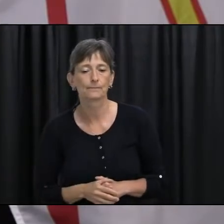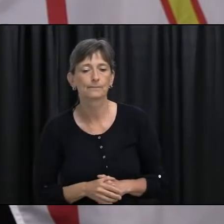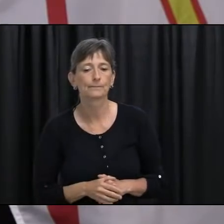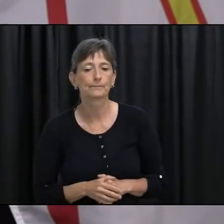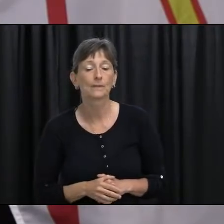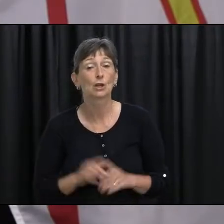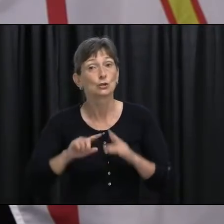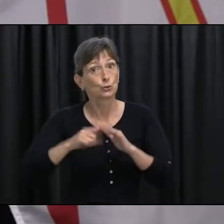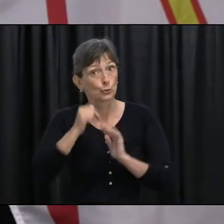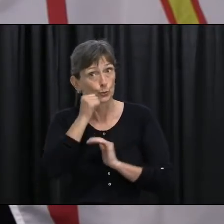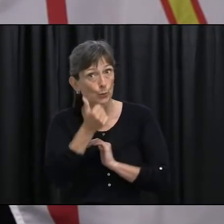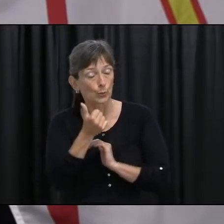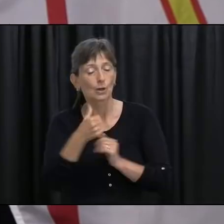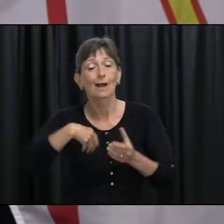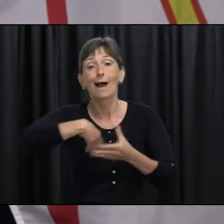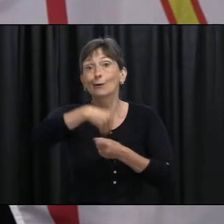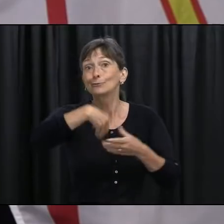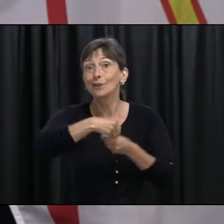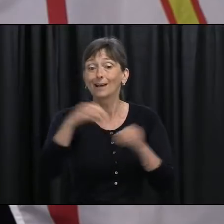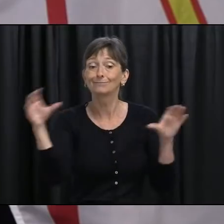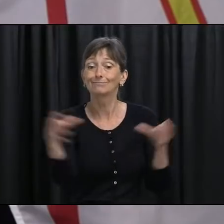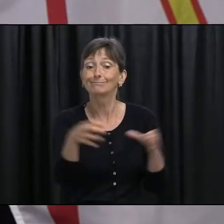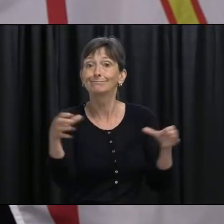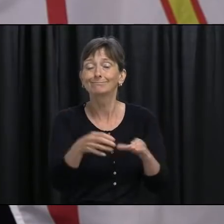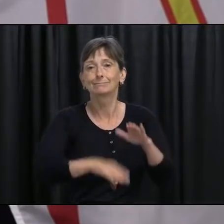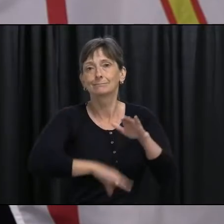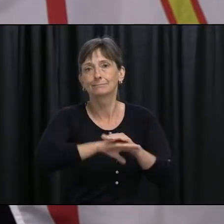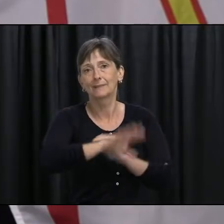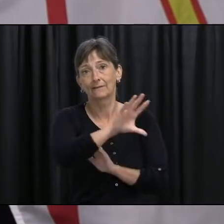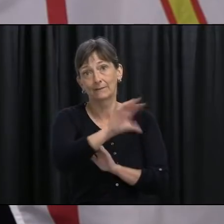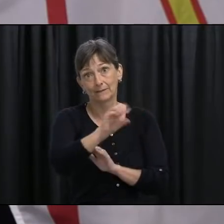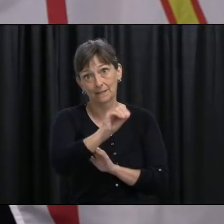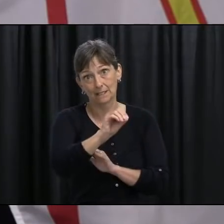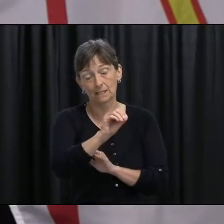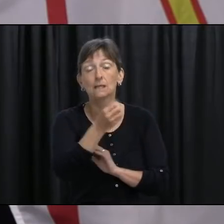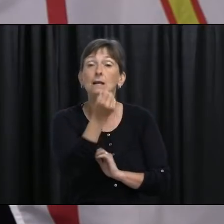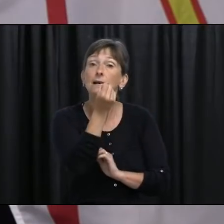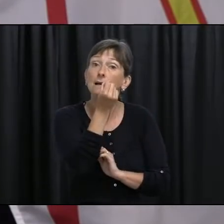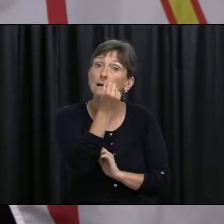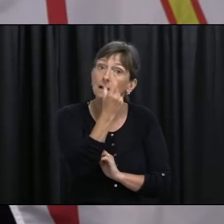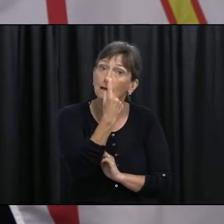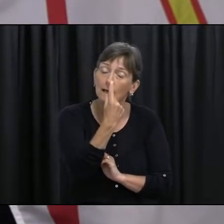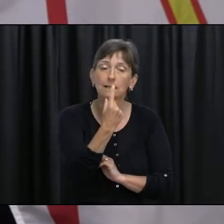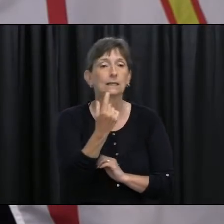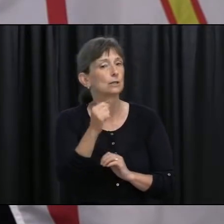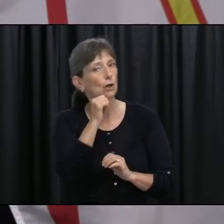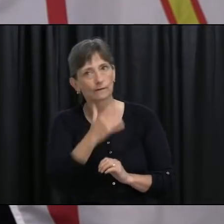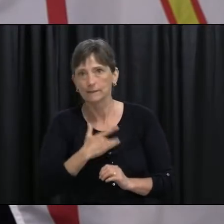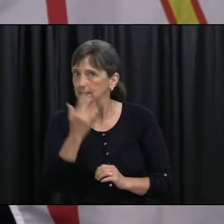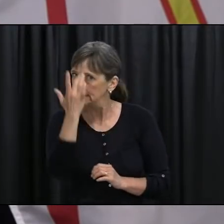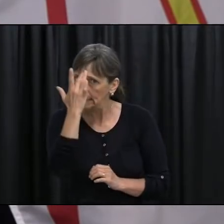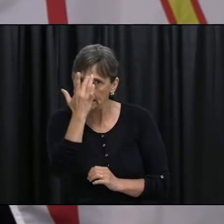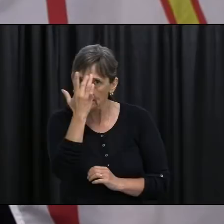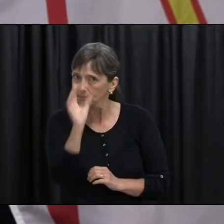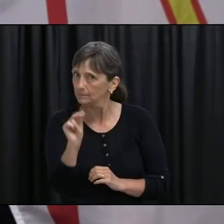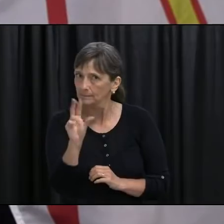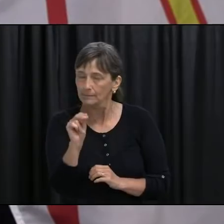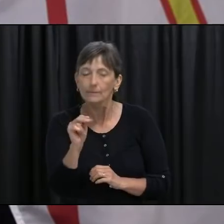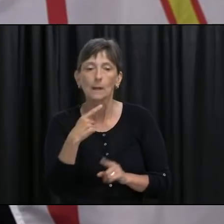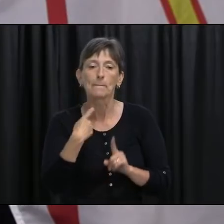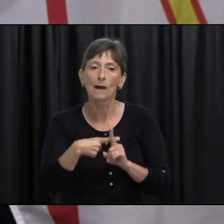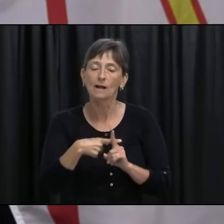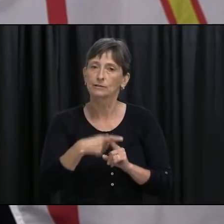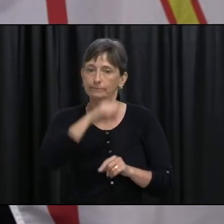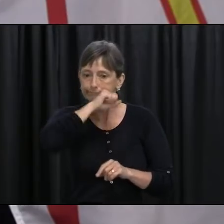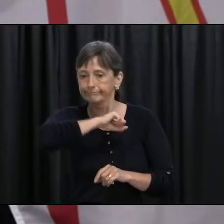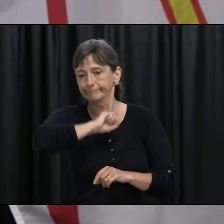Beginning tomorrow, outdoor gatherings of up to 50 people will be permitted as long as attendees are not symptomatic and practice proper cough and